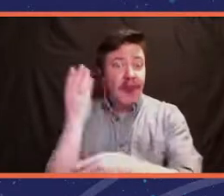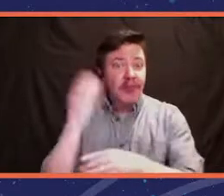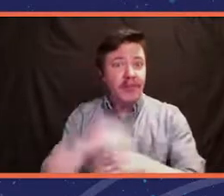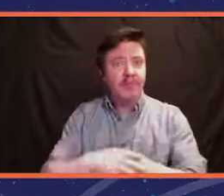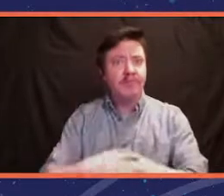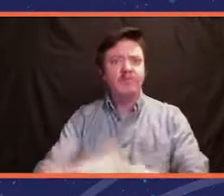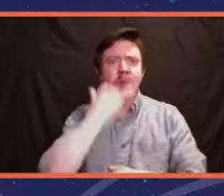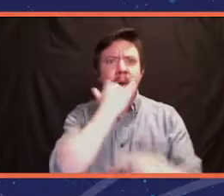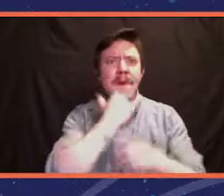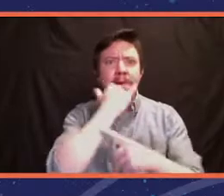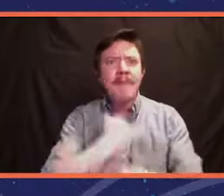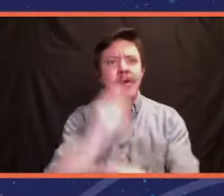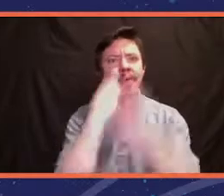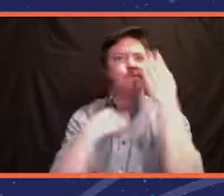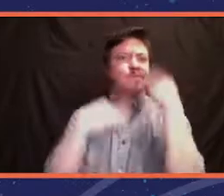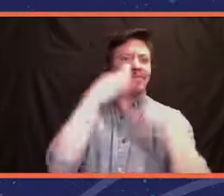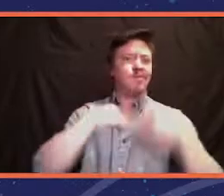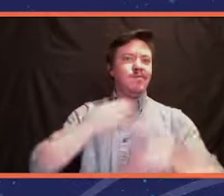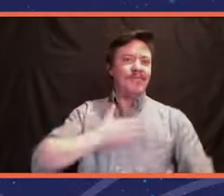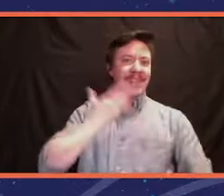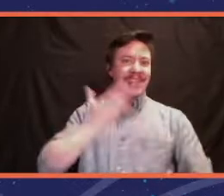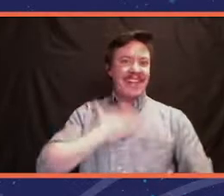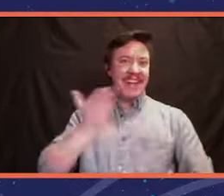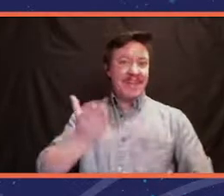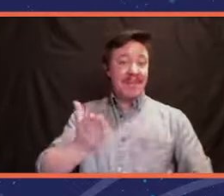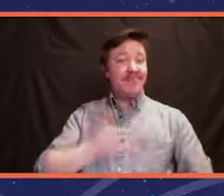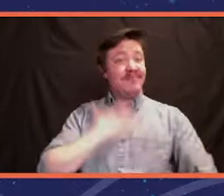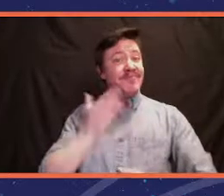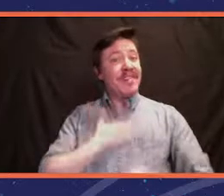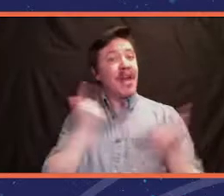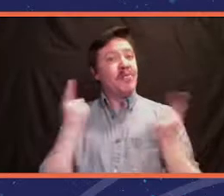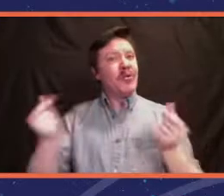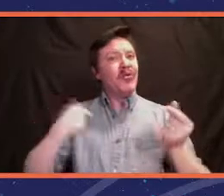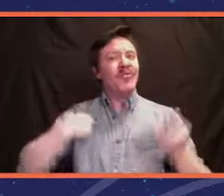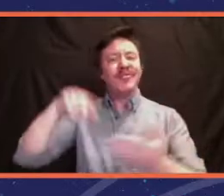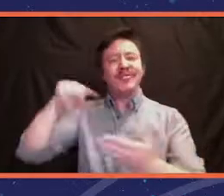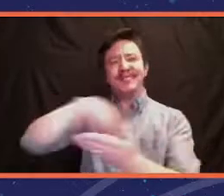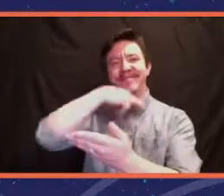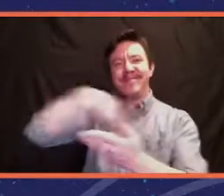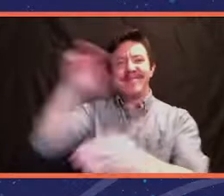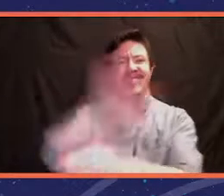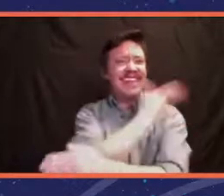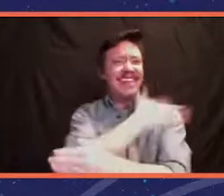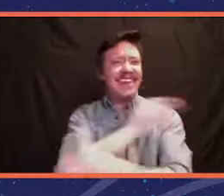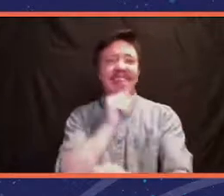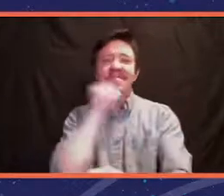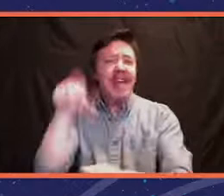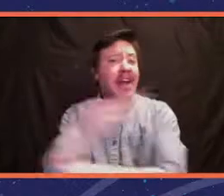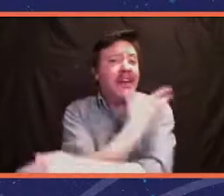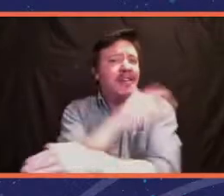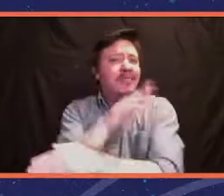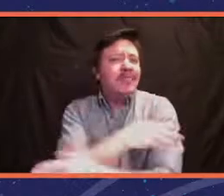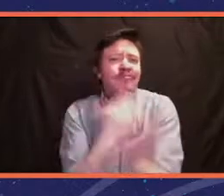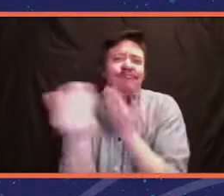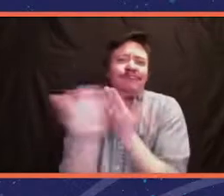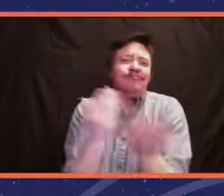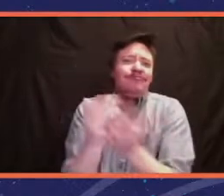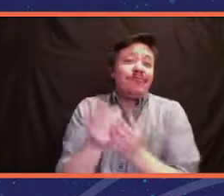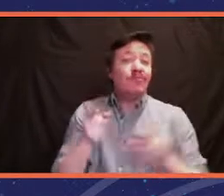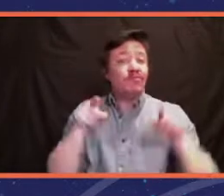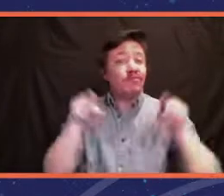happy. And when I'm happy, I like to dance and sing. No music, no problem. What do you like to do when you feel